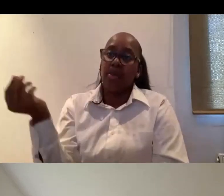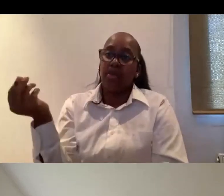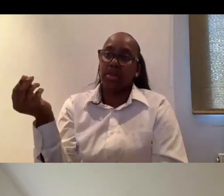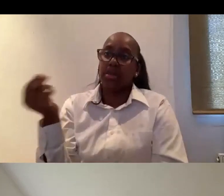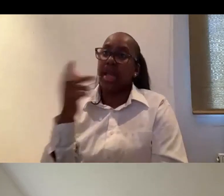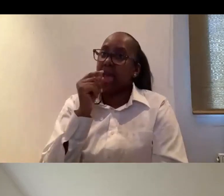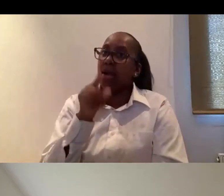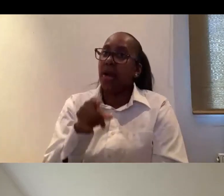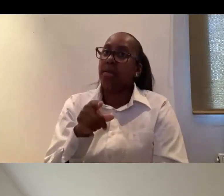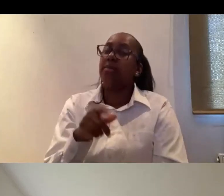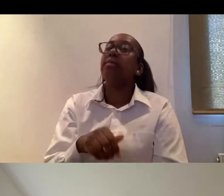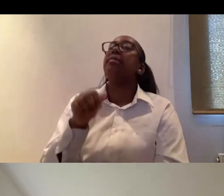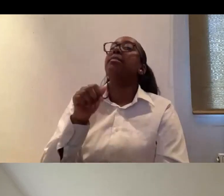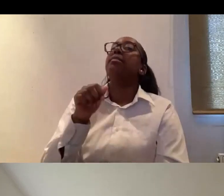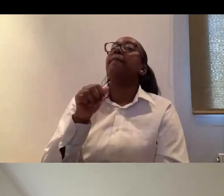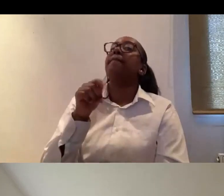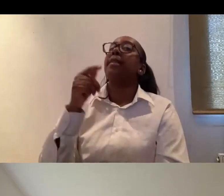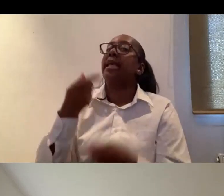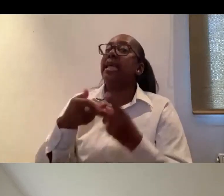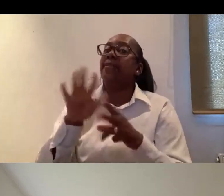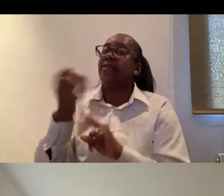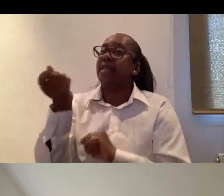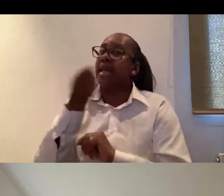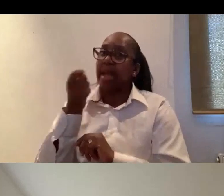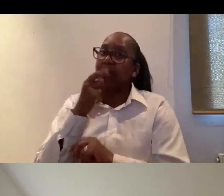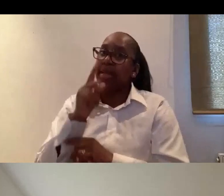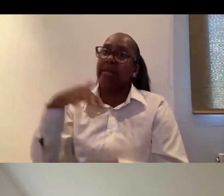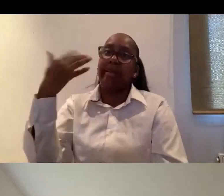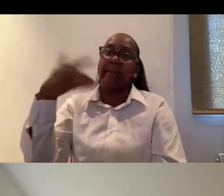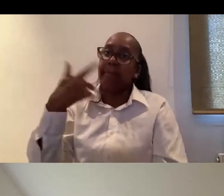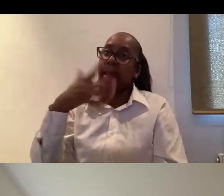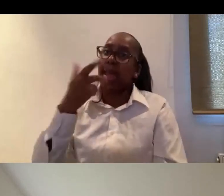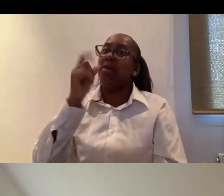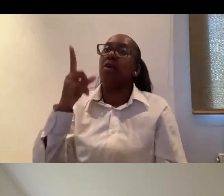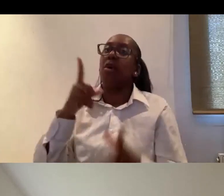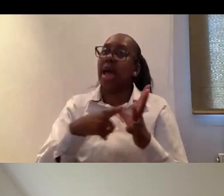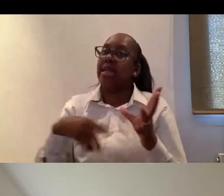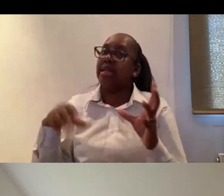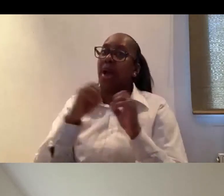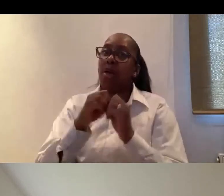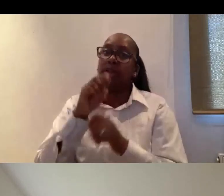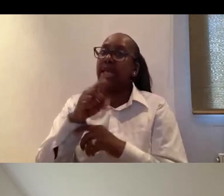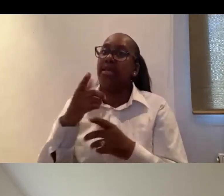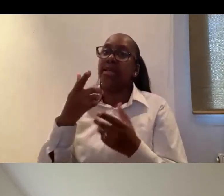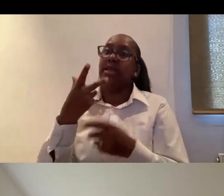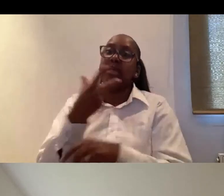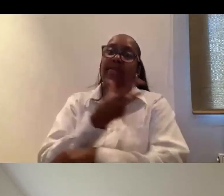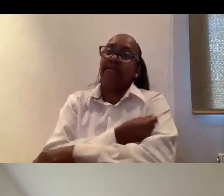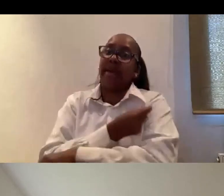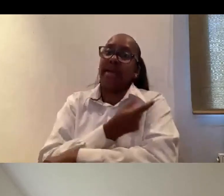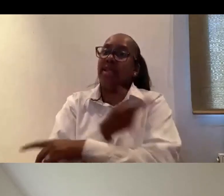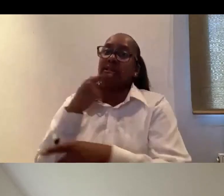Yes, so certainly you can, even if you're taking medication, painkillers or antibiotics. The vaccine doesn't